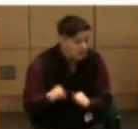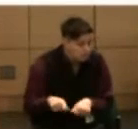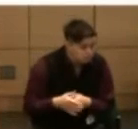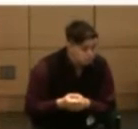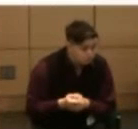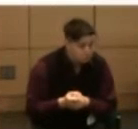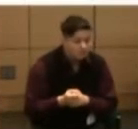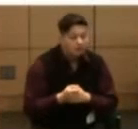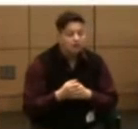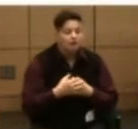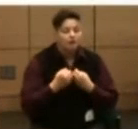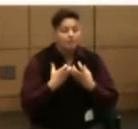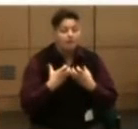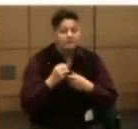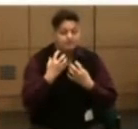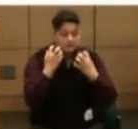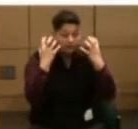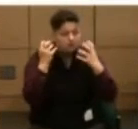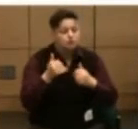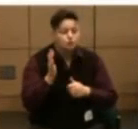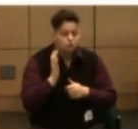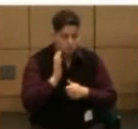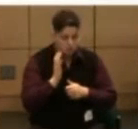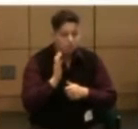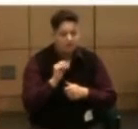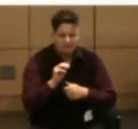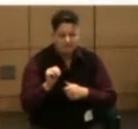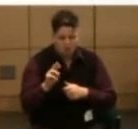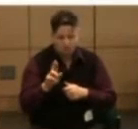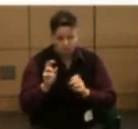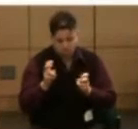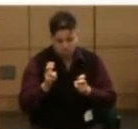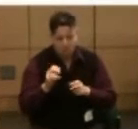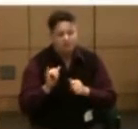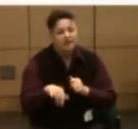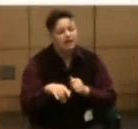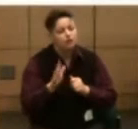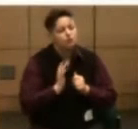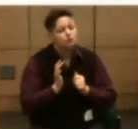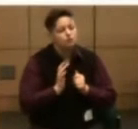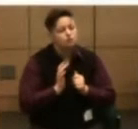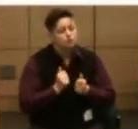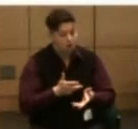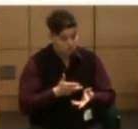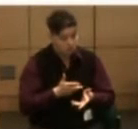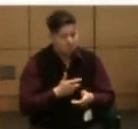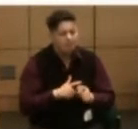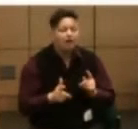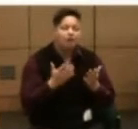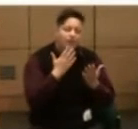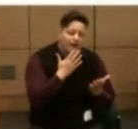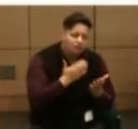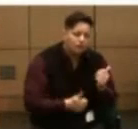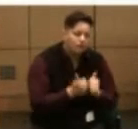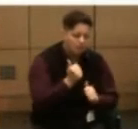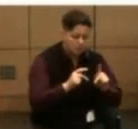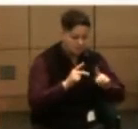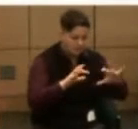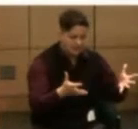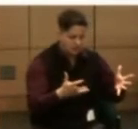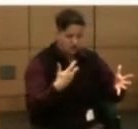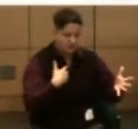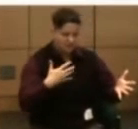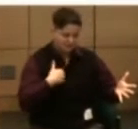measles used to be a big cause of unilateral hearing loss. Thankfully, for most populations where there is good penetration